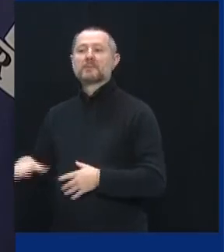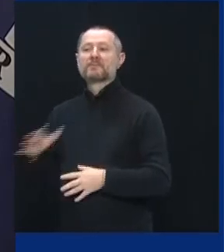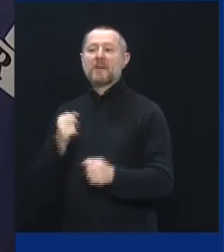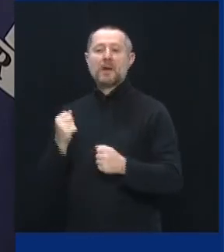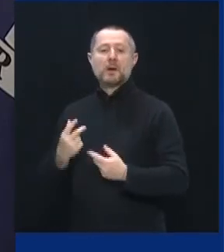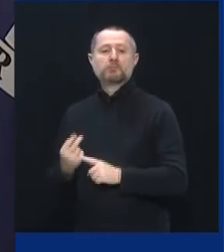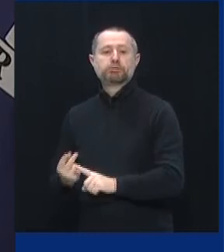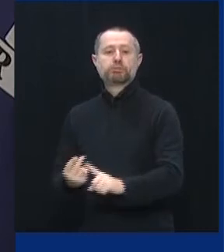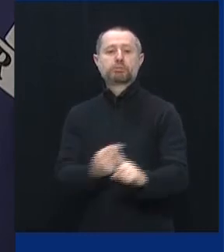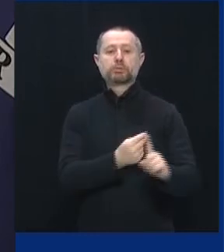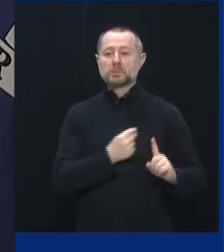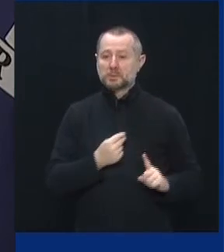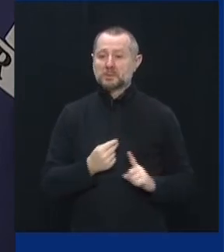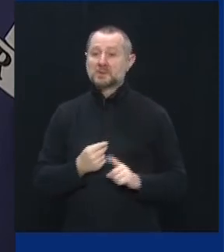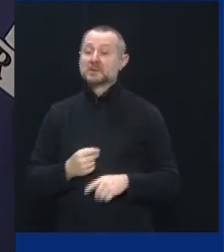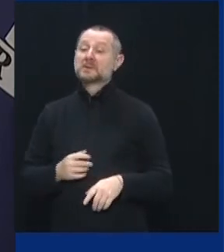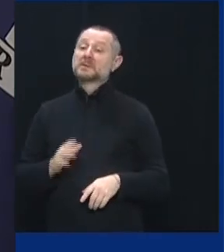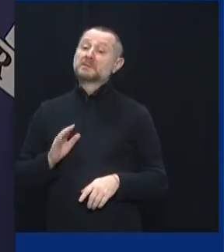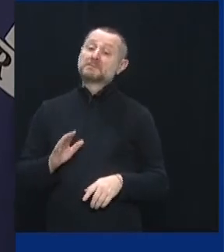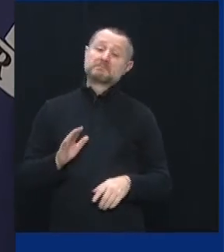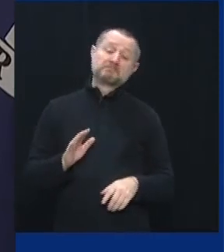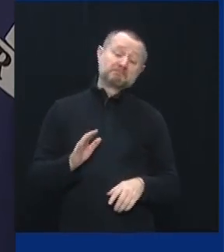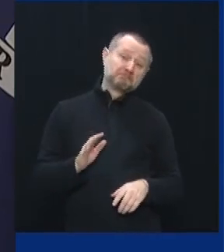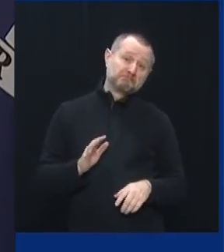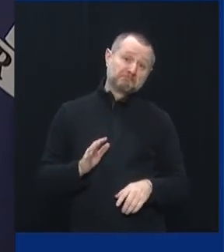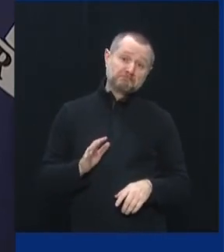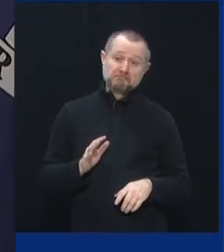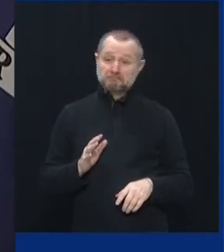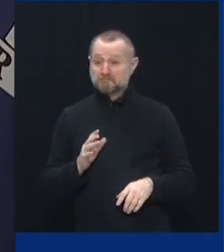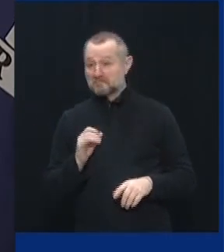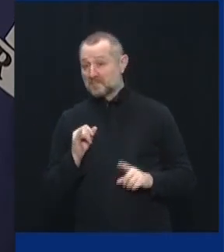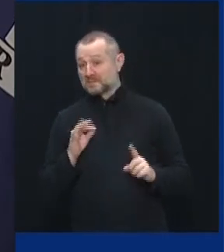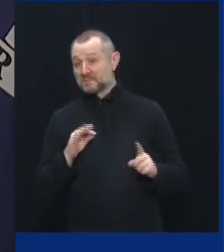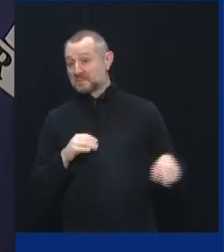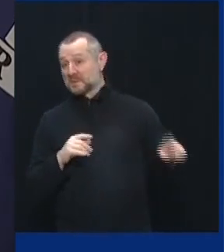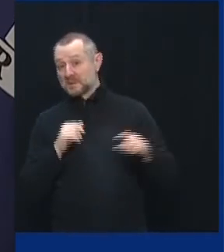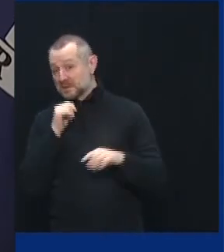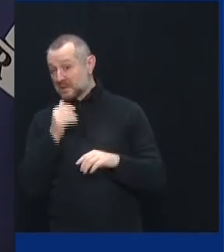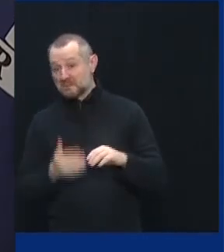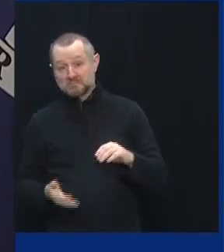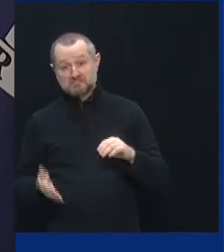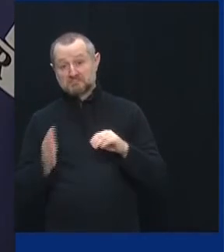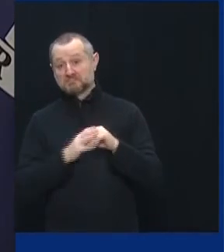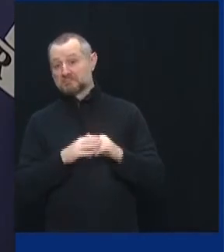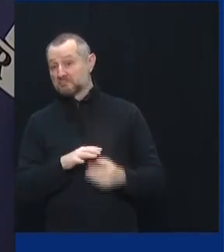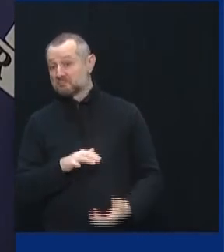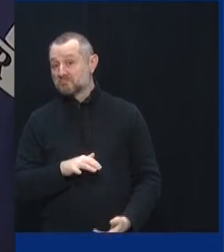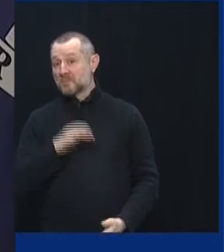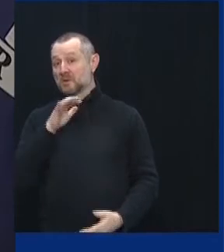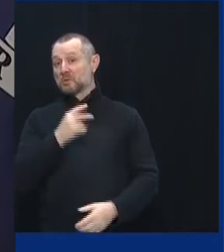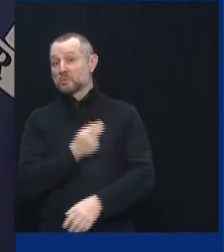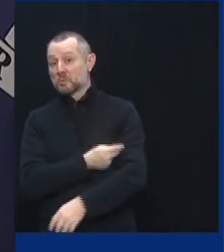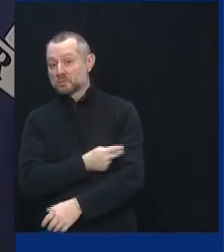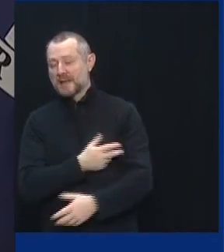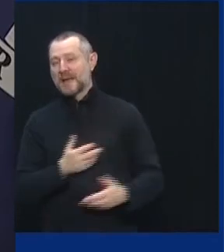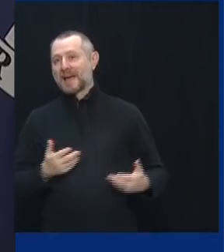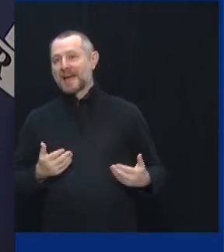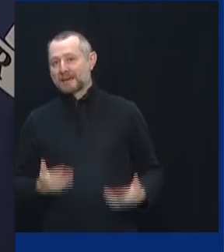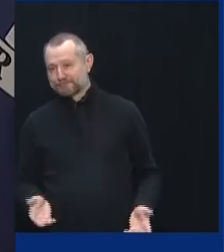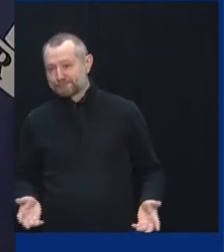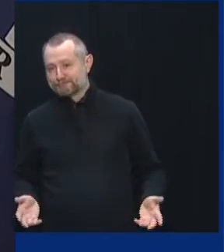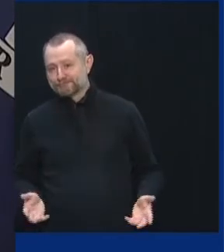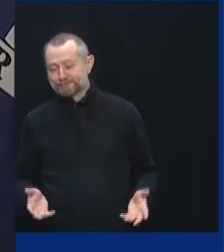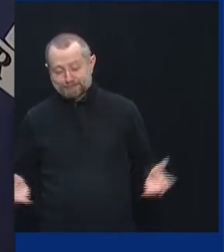But without a significant increase in the supply, then